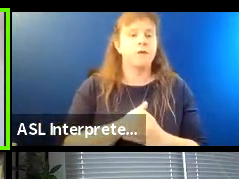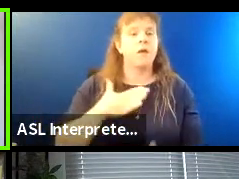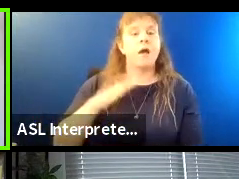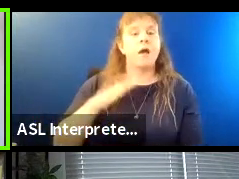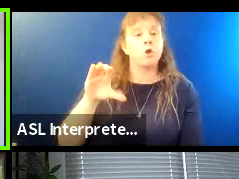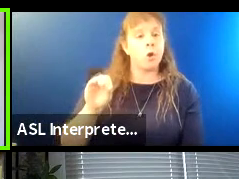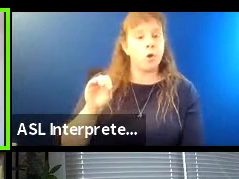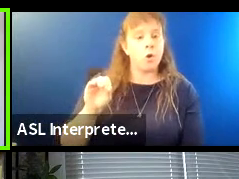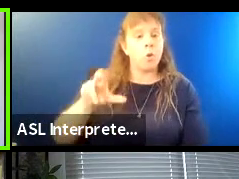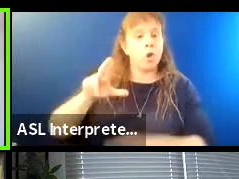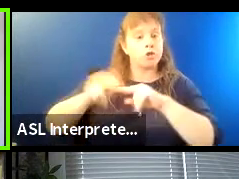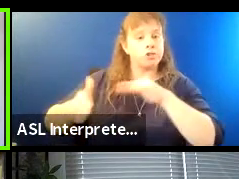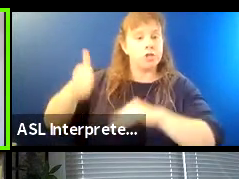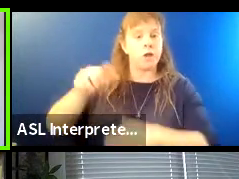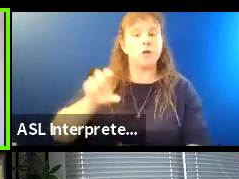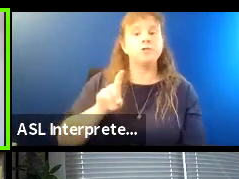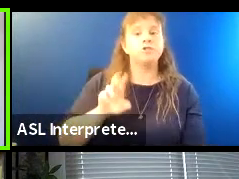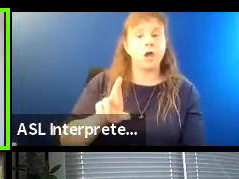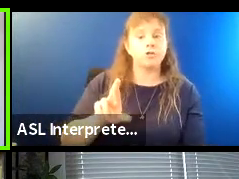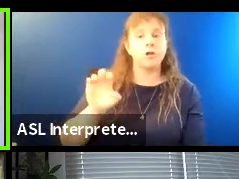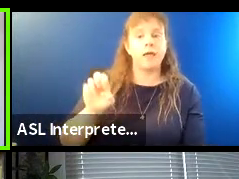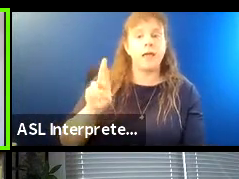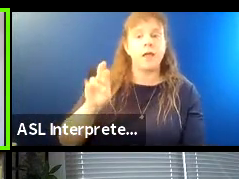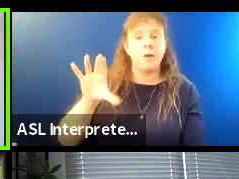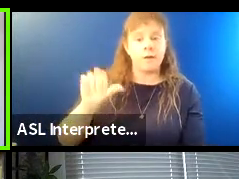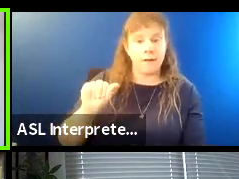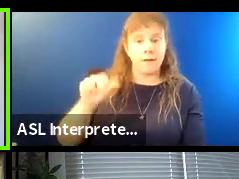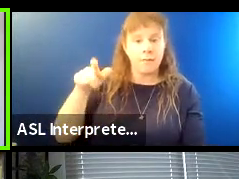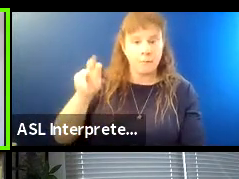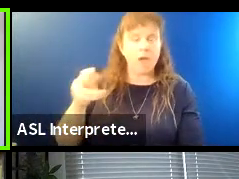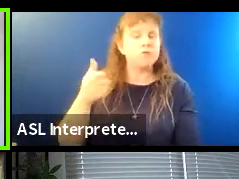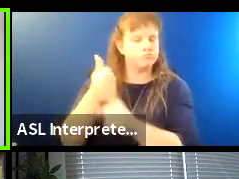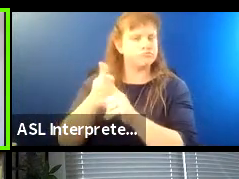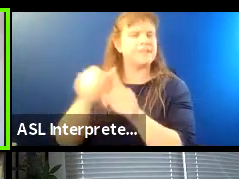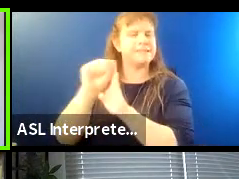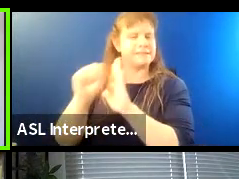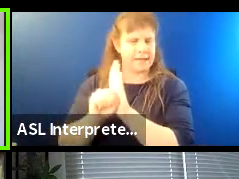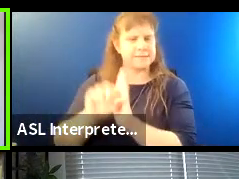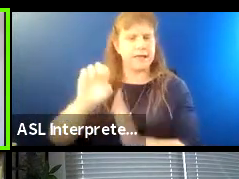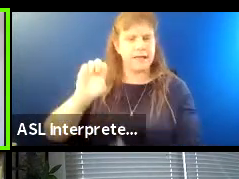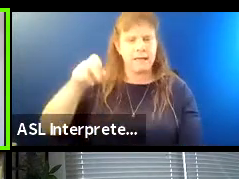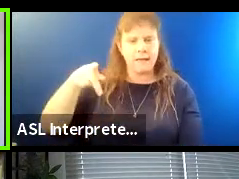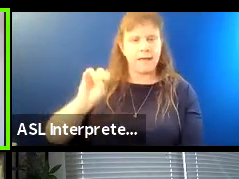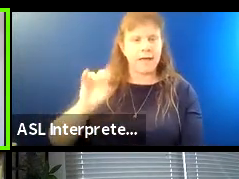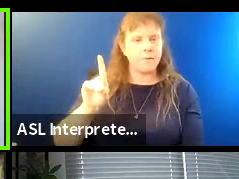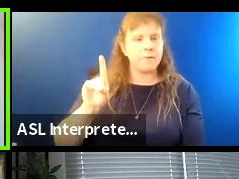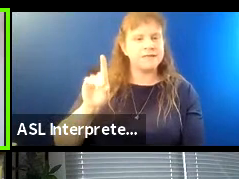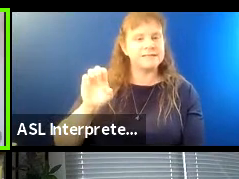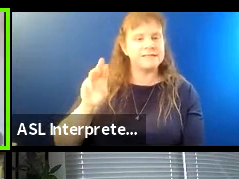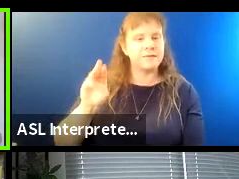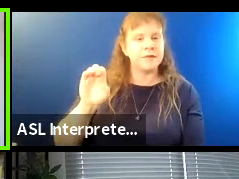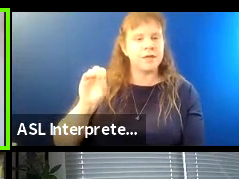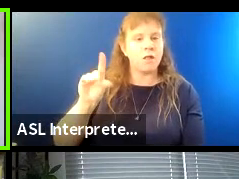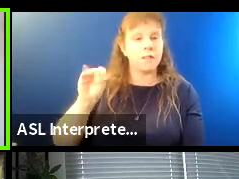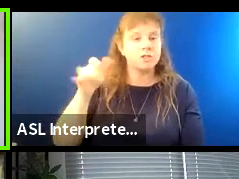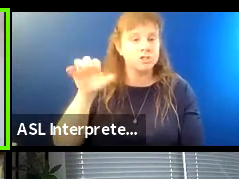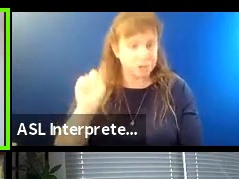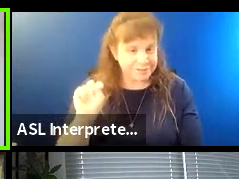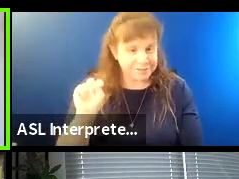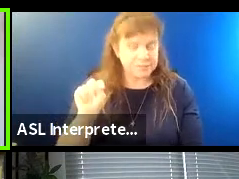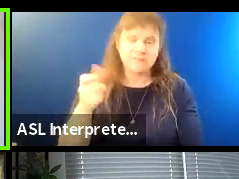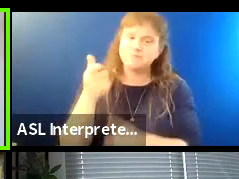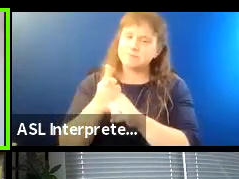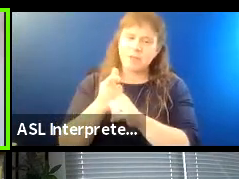Dr. Erica Pan, our state epidemiologist, again, who just approached all of the work with